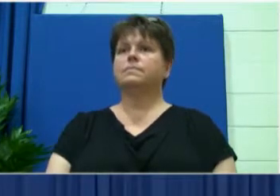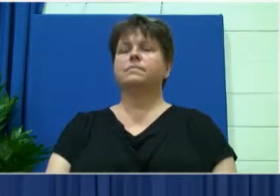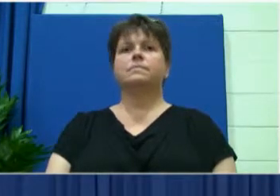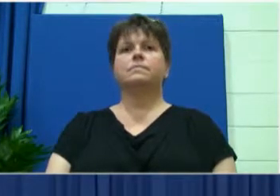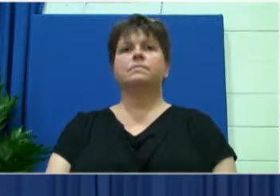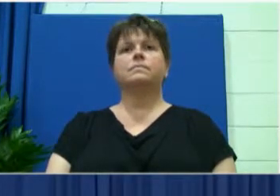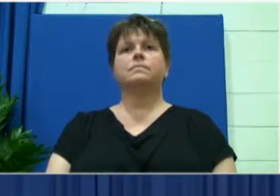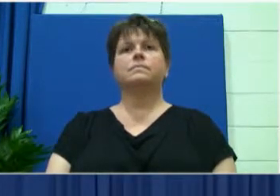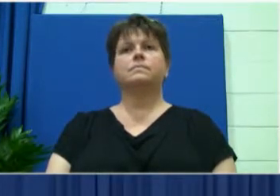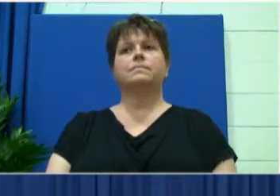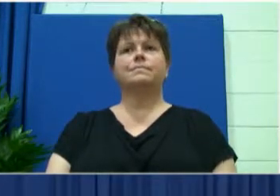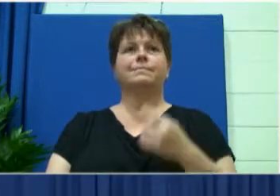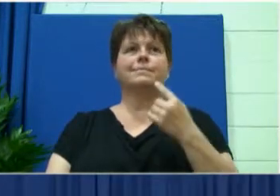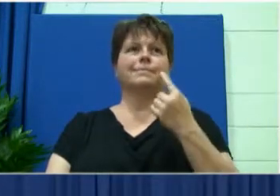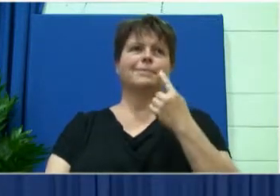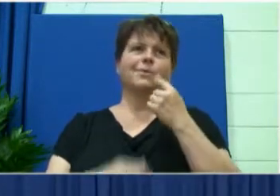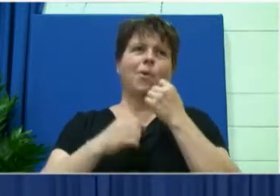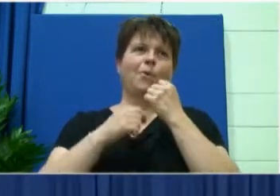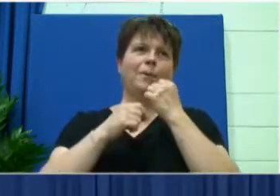I've only made 2 mistakes tonight.